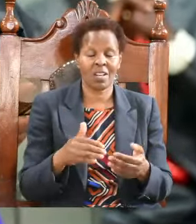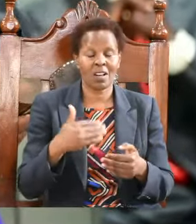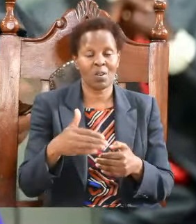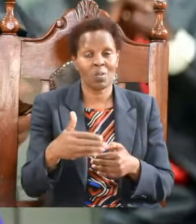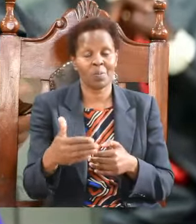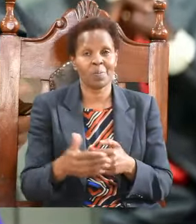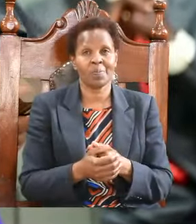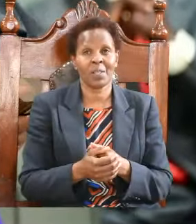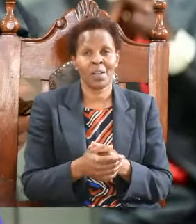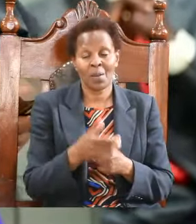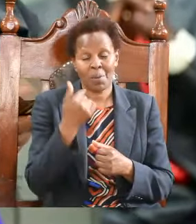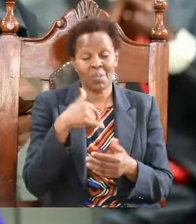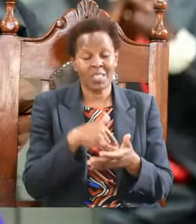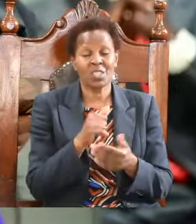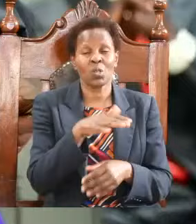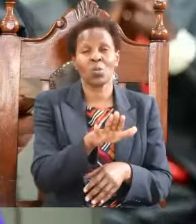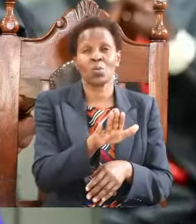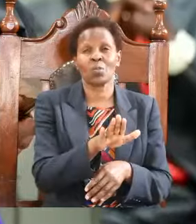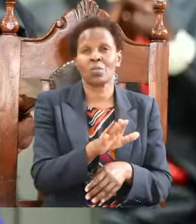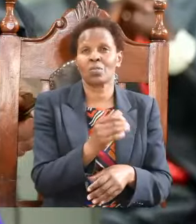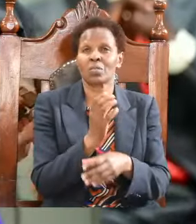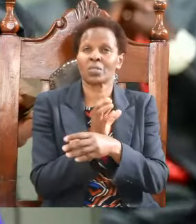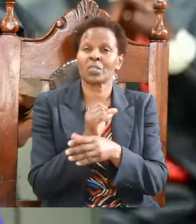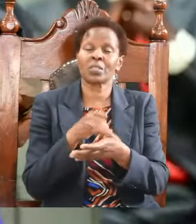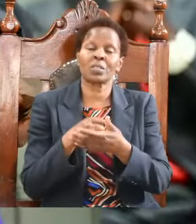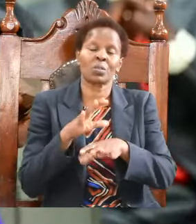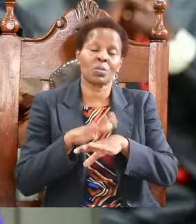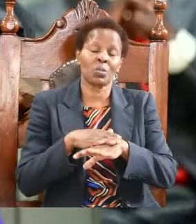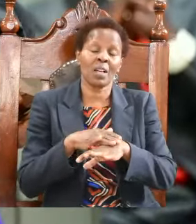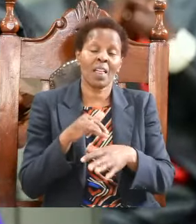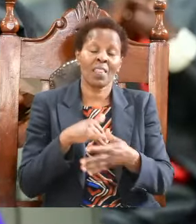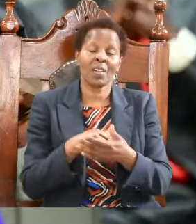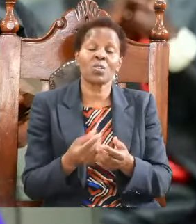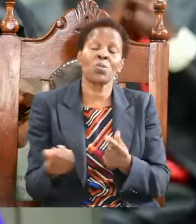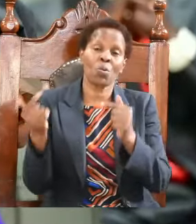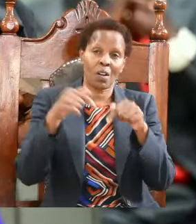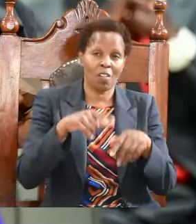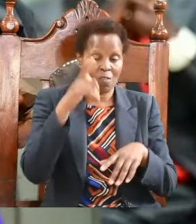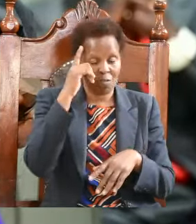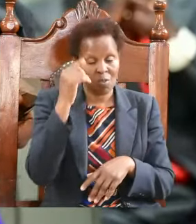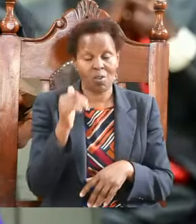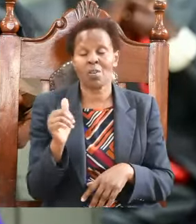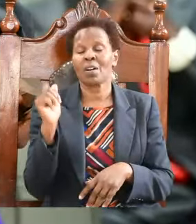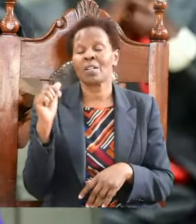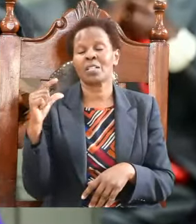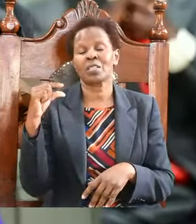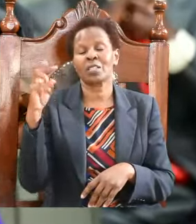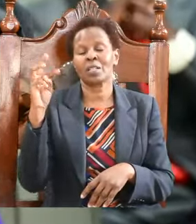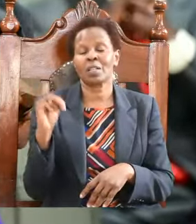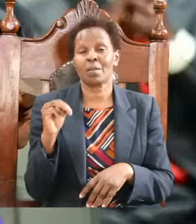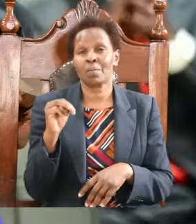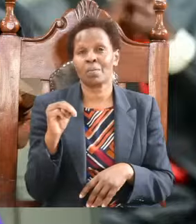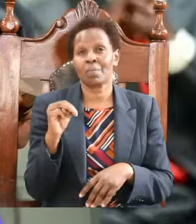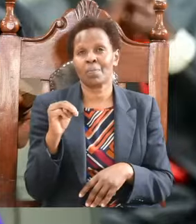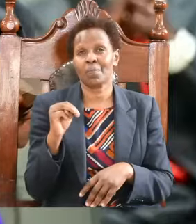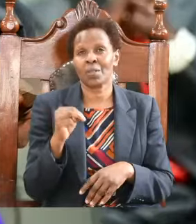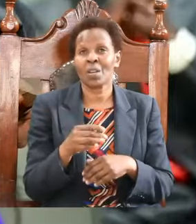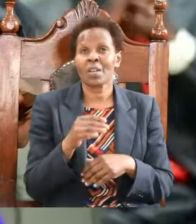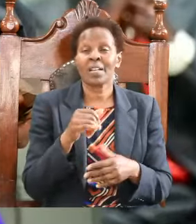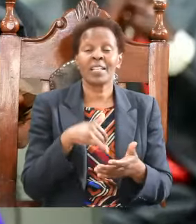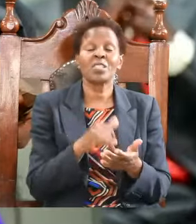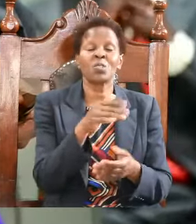this is your church, it is good that you attend the A. You are a shareholder. Tell your neighbor you